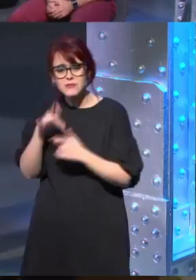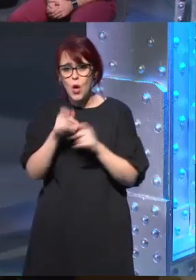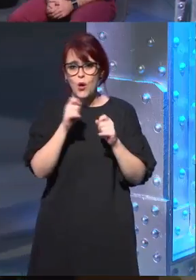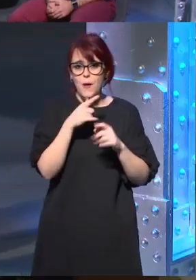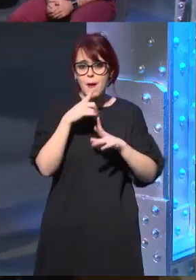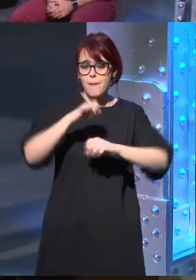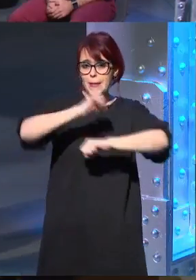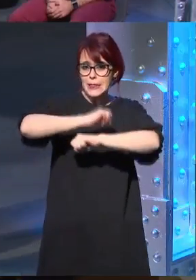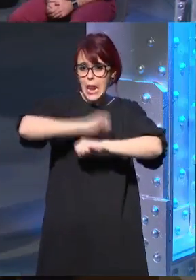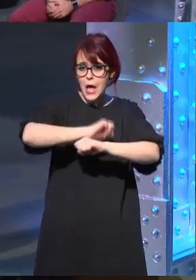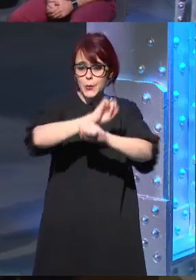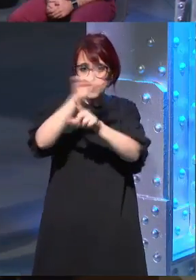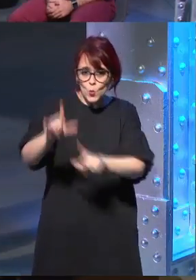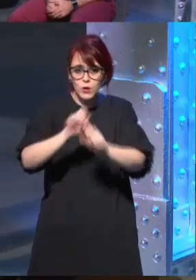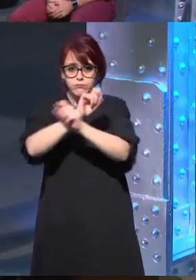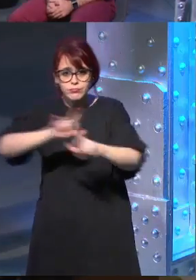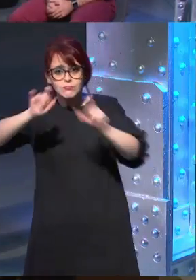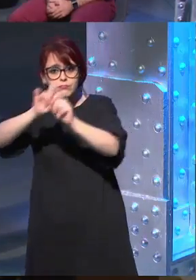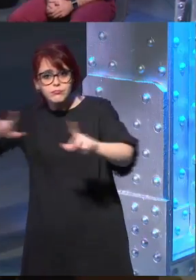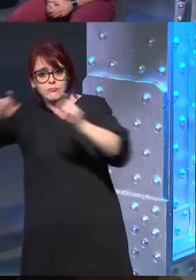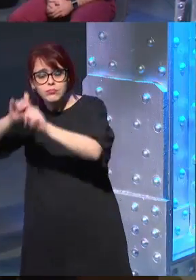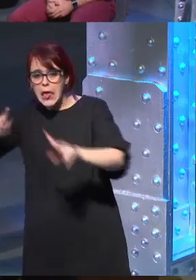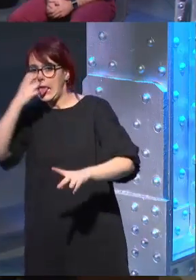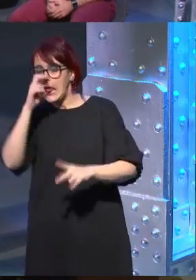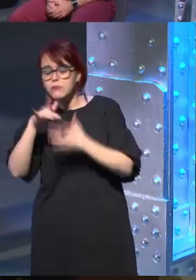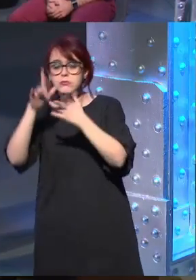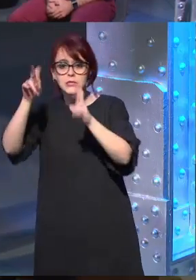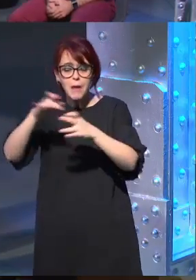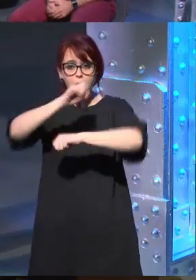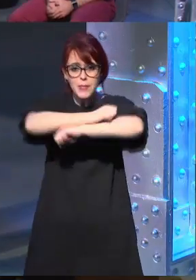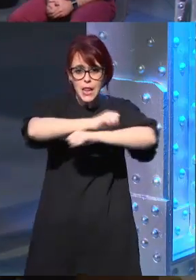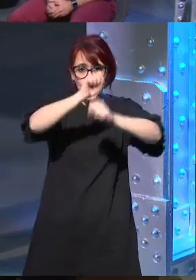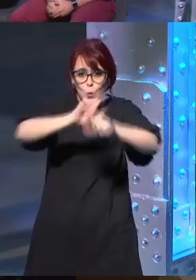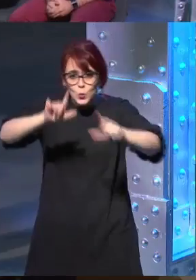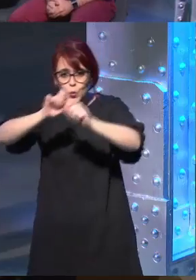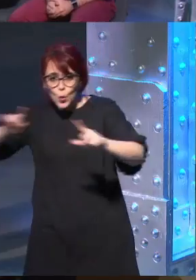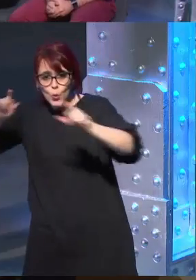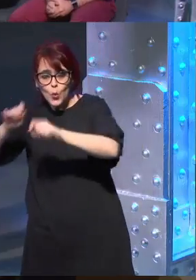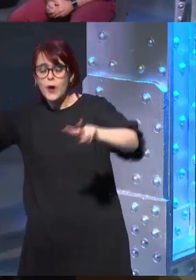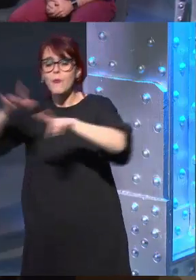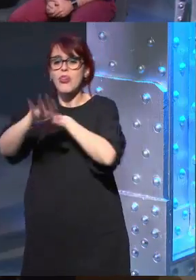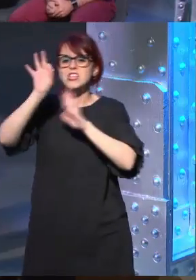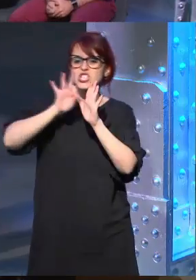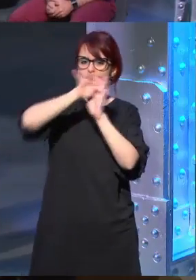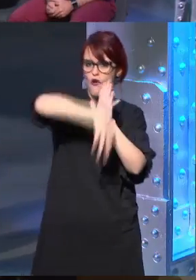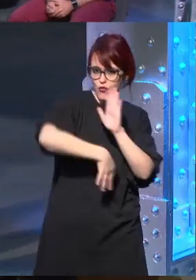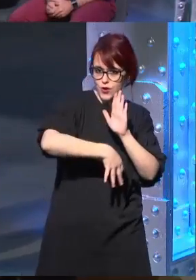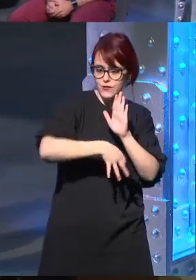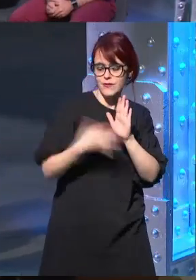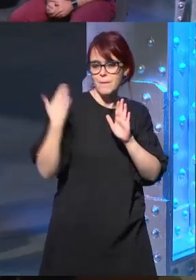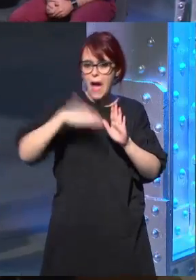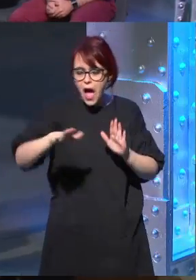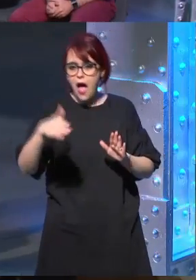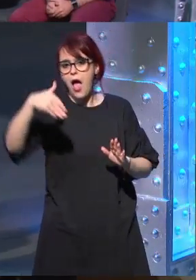very quickly, and they open different links without really thinking, because a friend of theirs has sent them some information on a